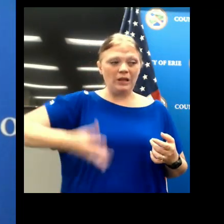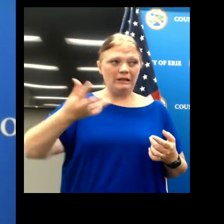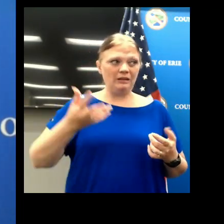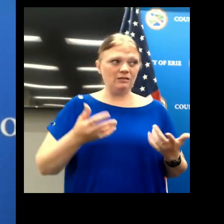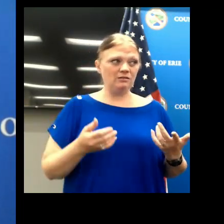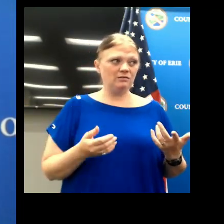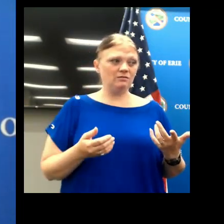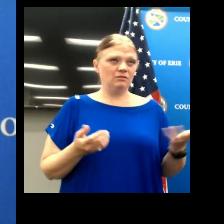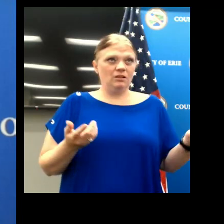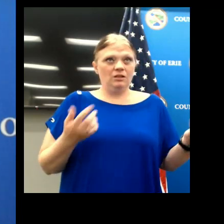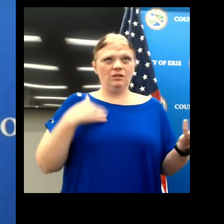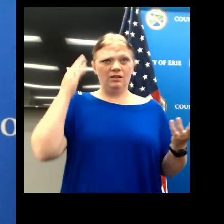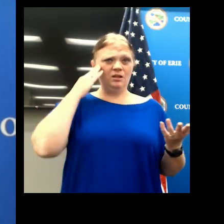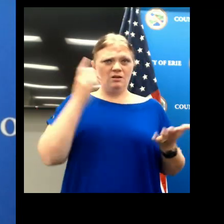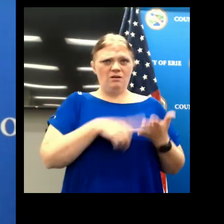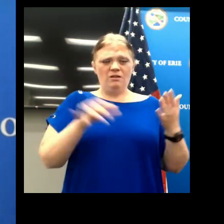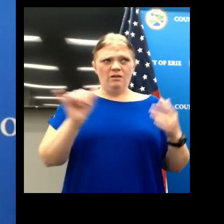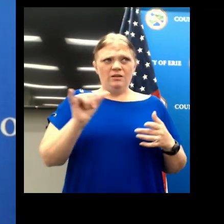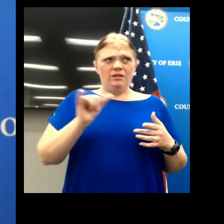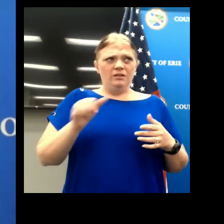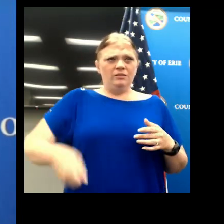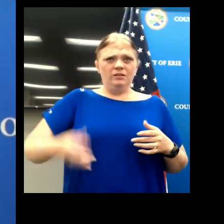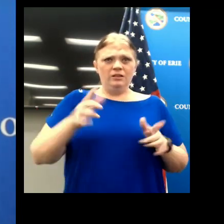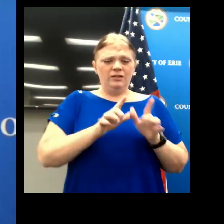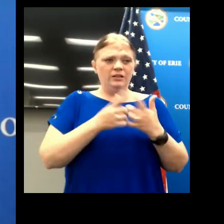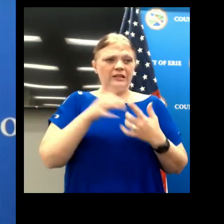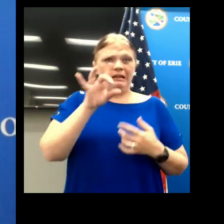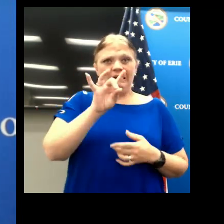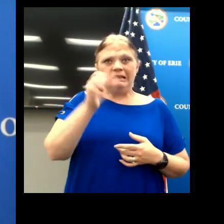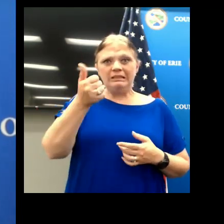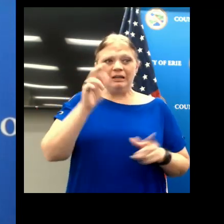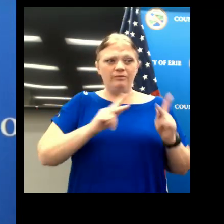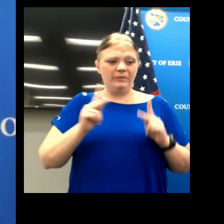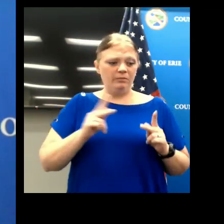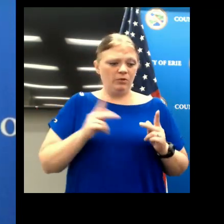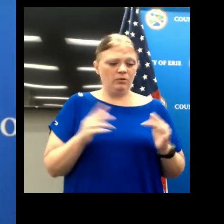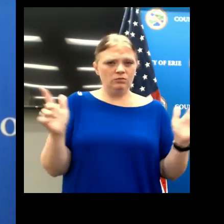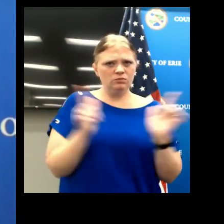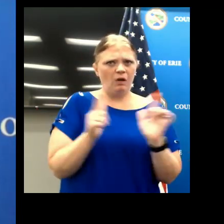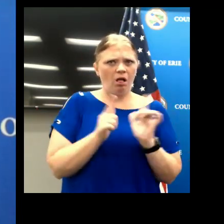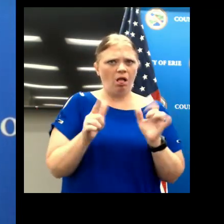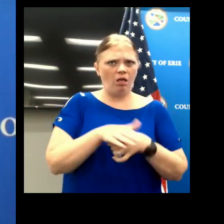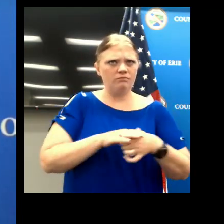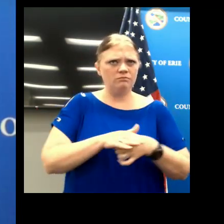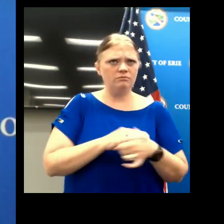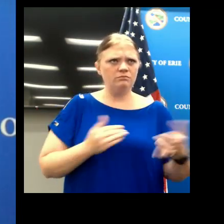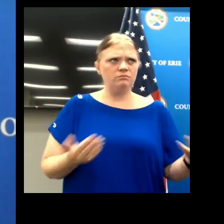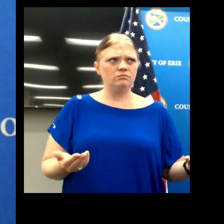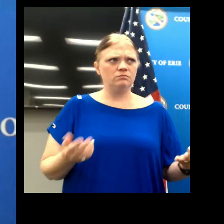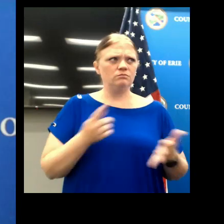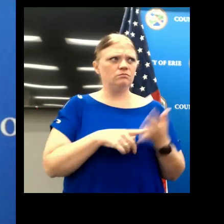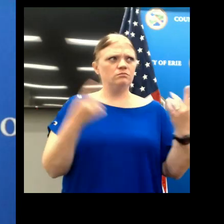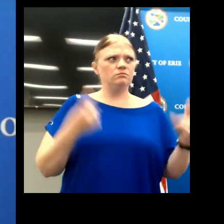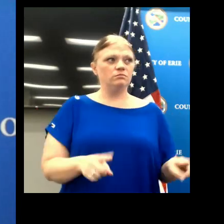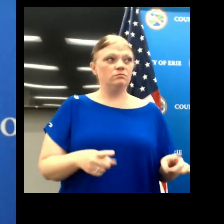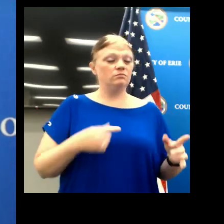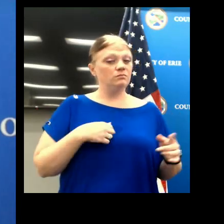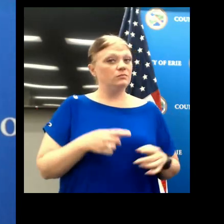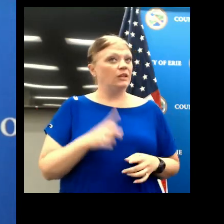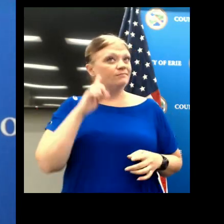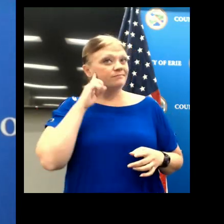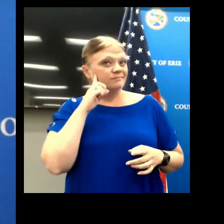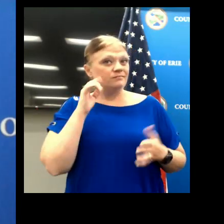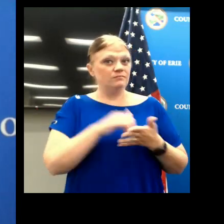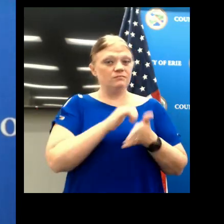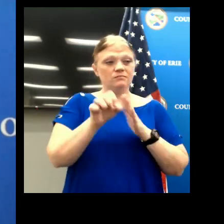and I know what it's like in bowling leagues, and you got 8-10 people around a very tight area. And so what's going to happen, and what I've been hearing, is New York